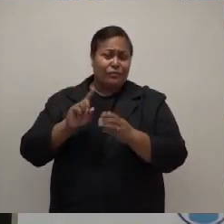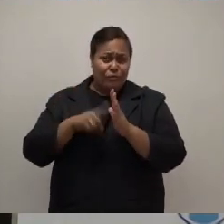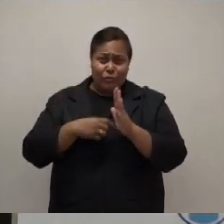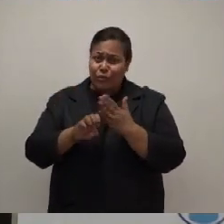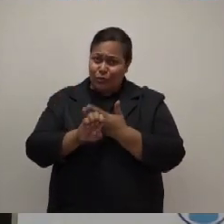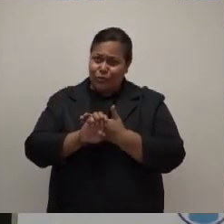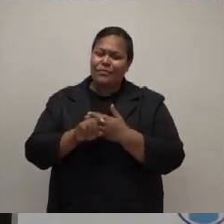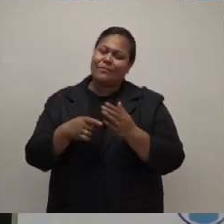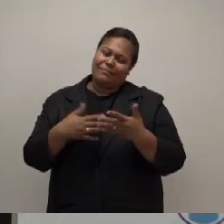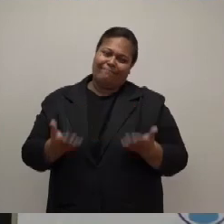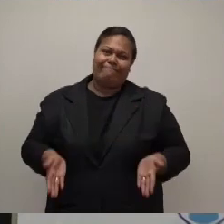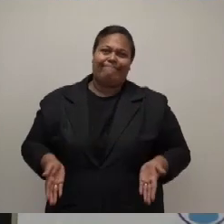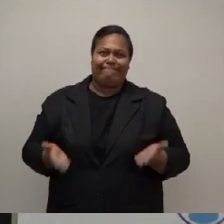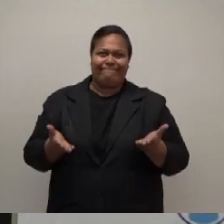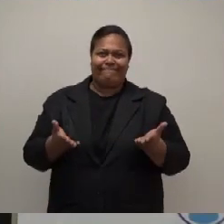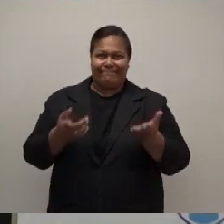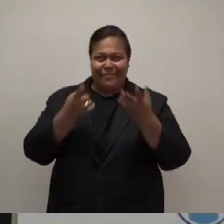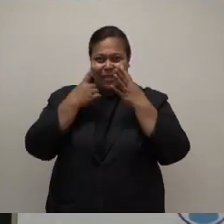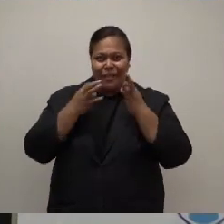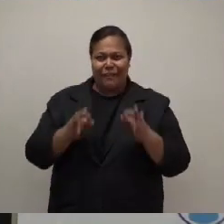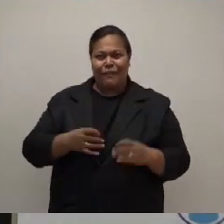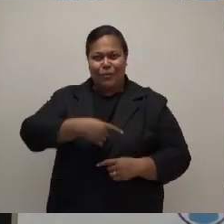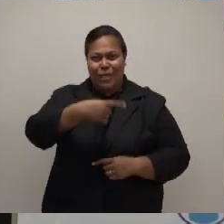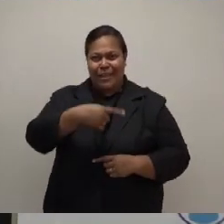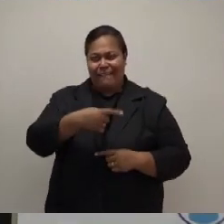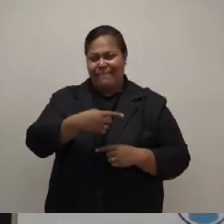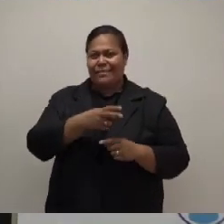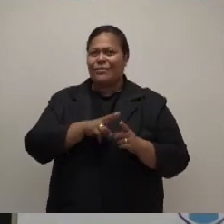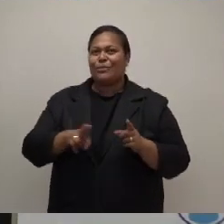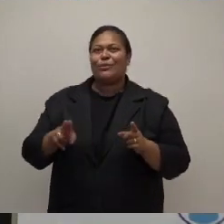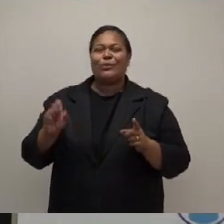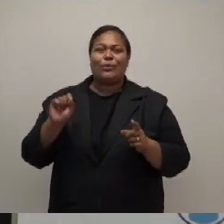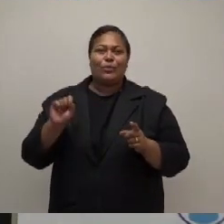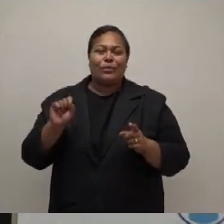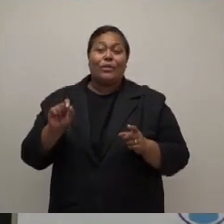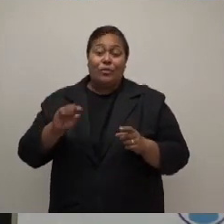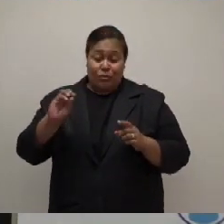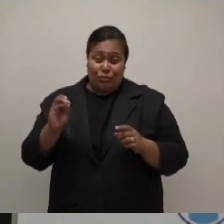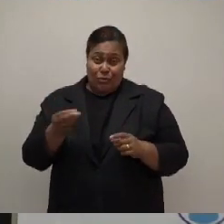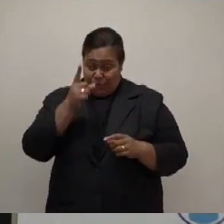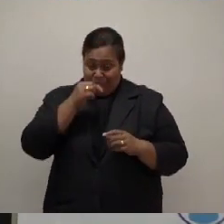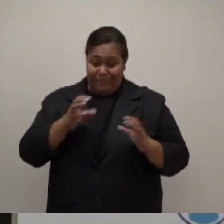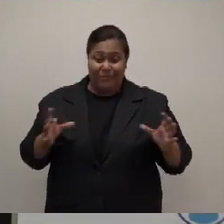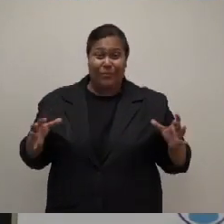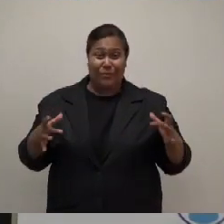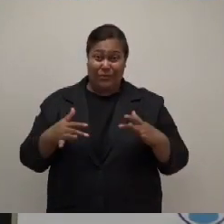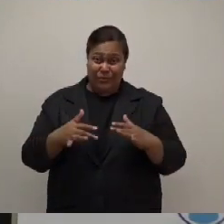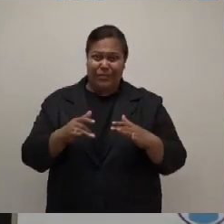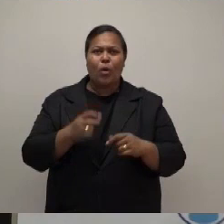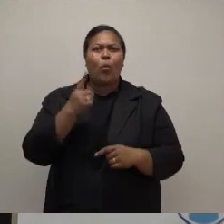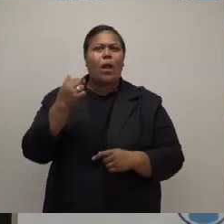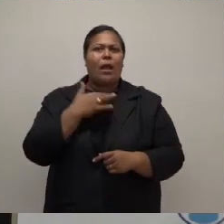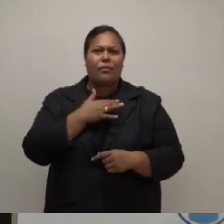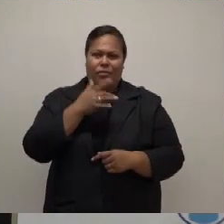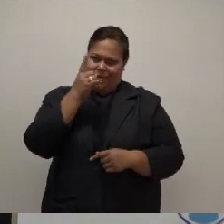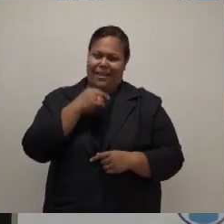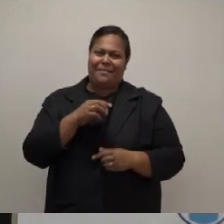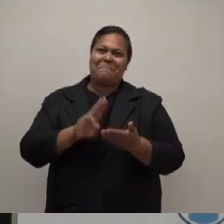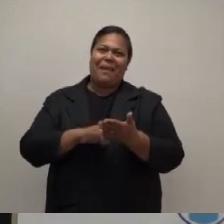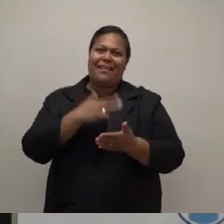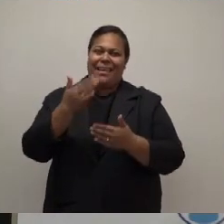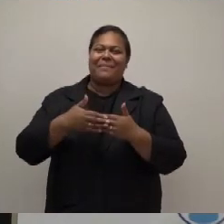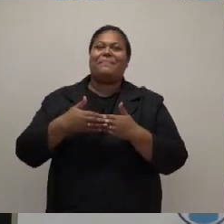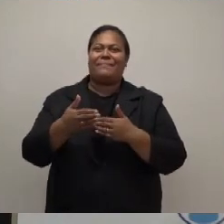this restriction, allowing for gatherings up to 100 individuals. For the time being,